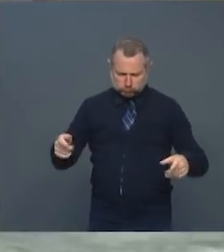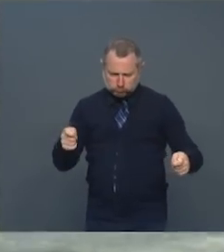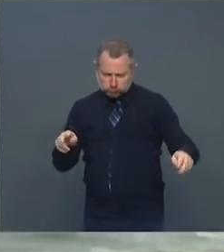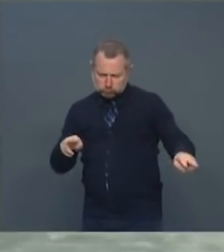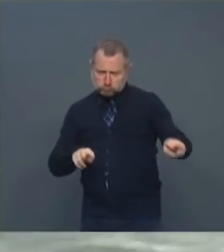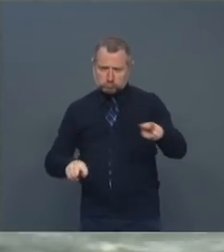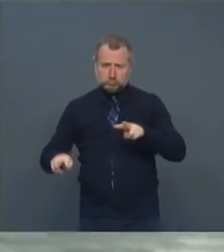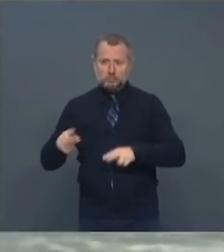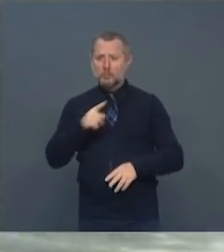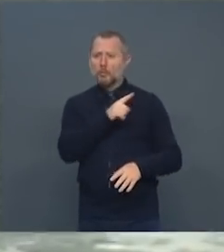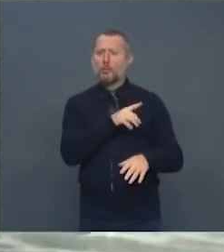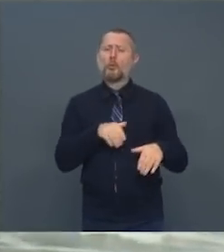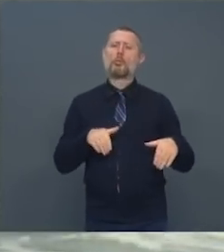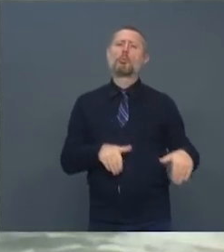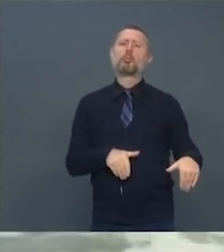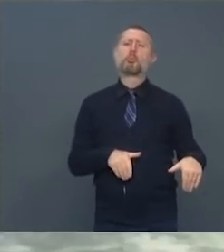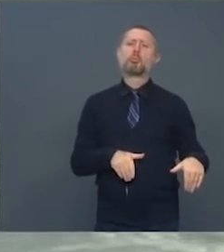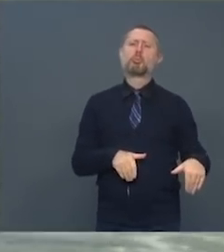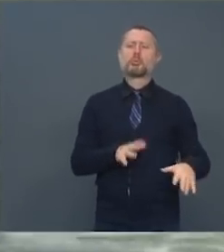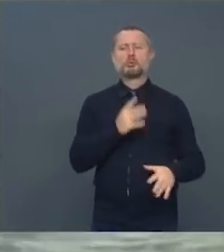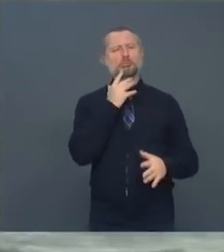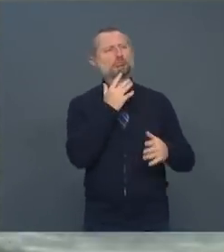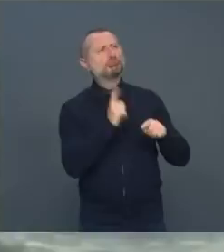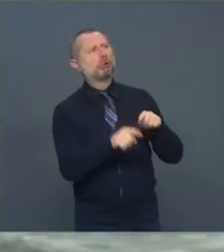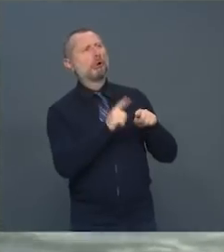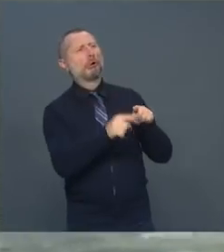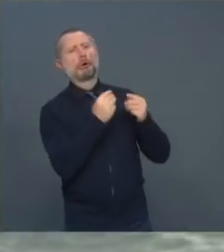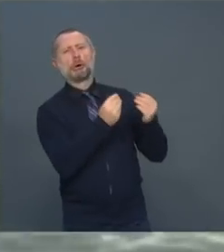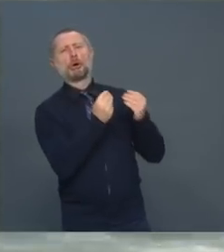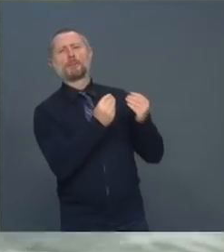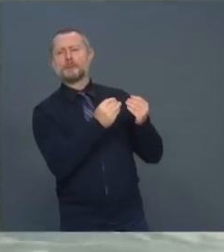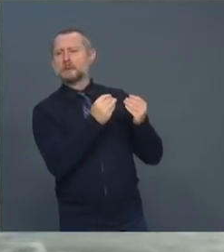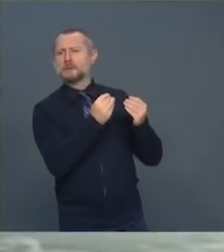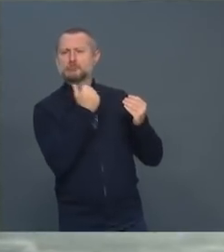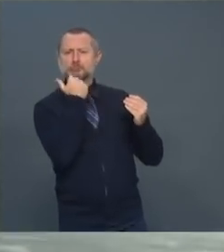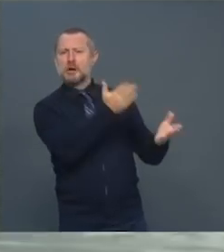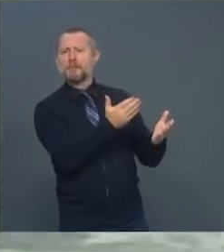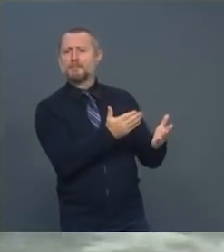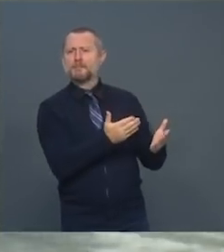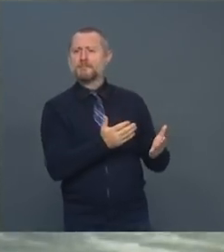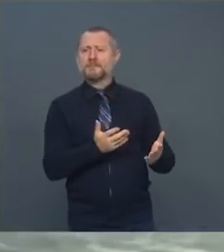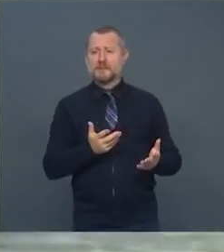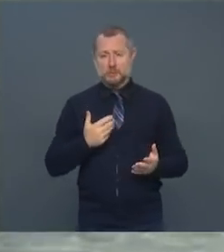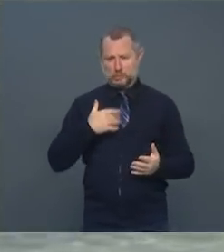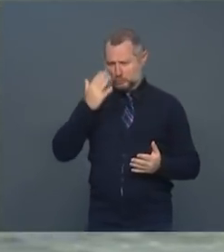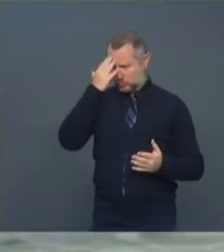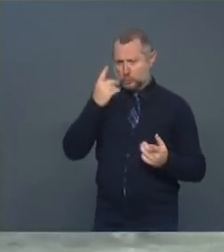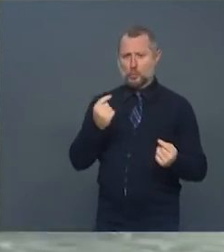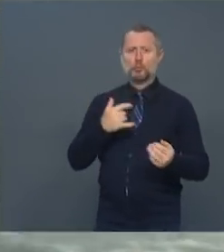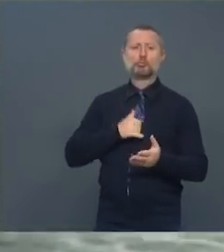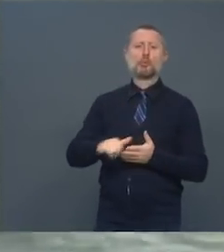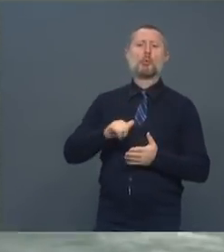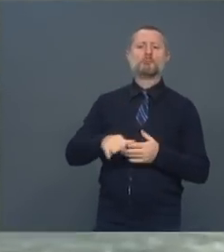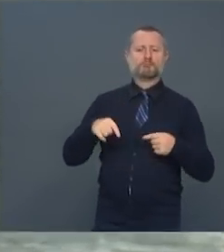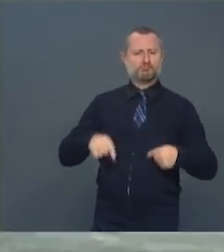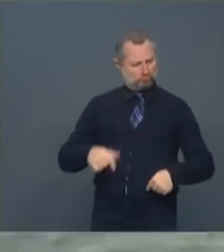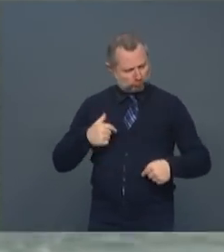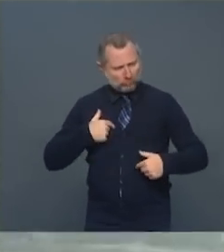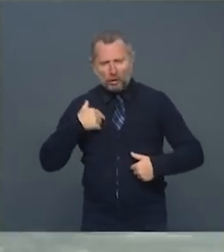them. We now know what we have to do to manage a public health emergency, and we're going to do it in New